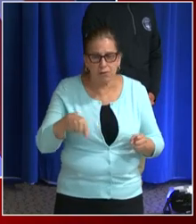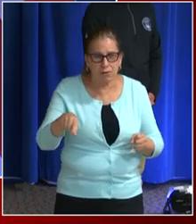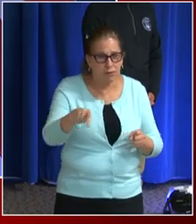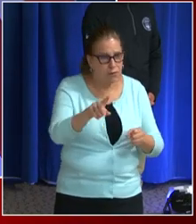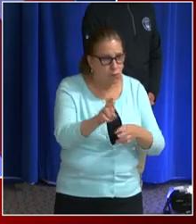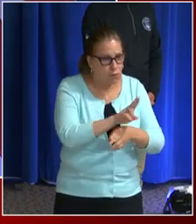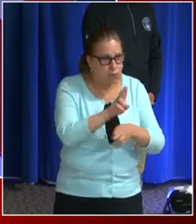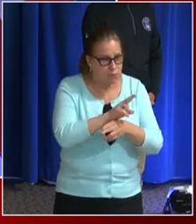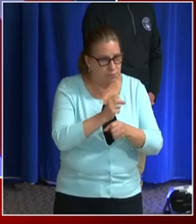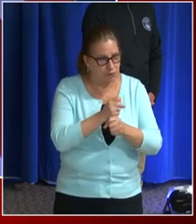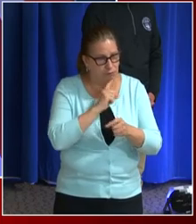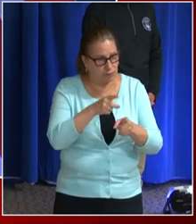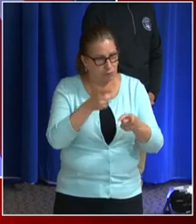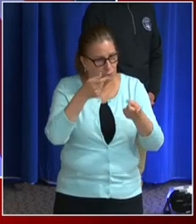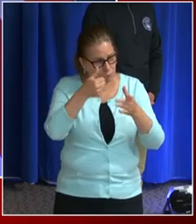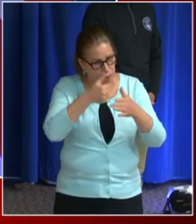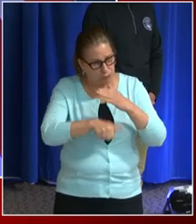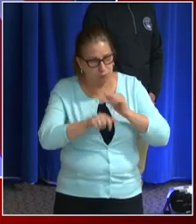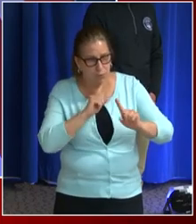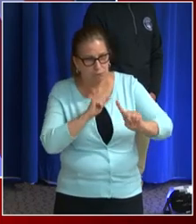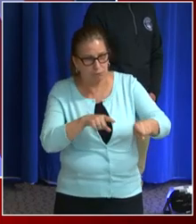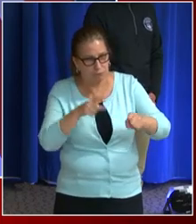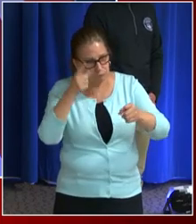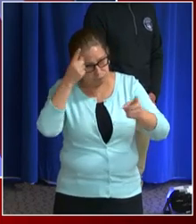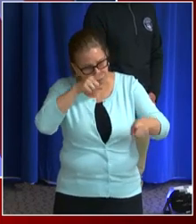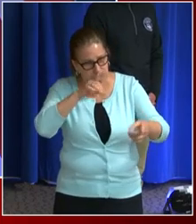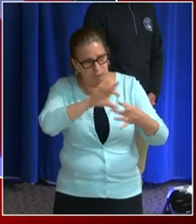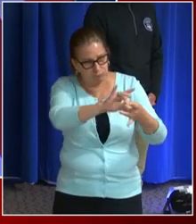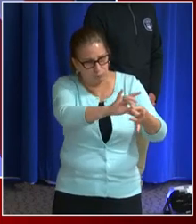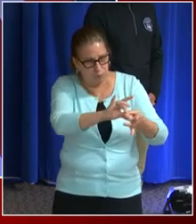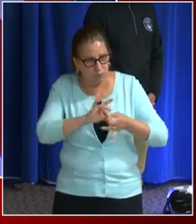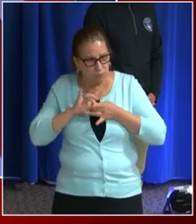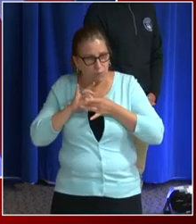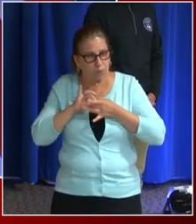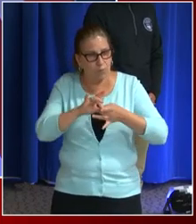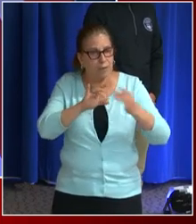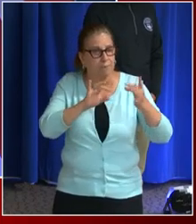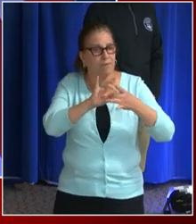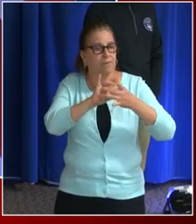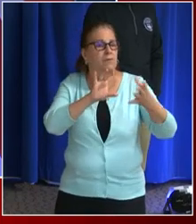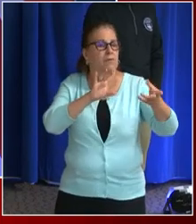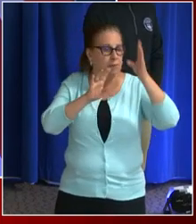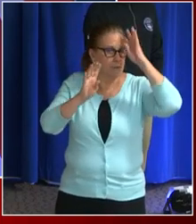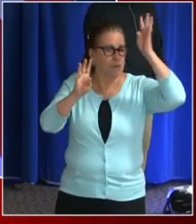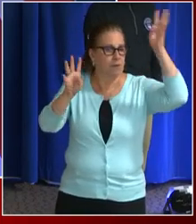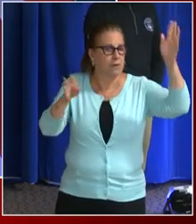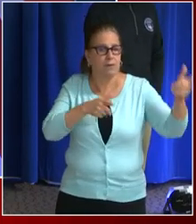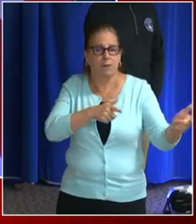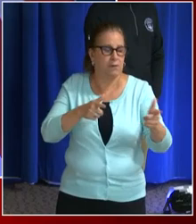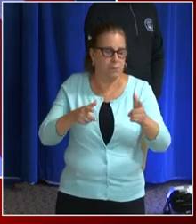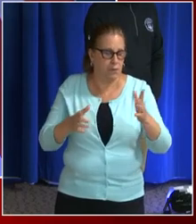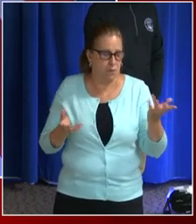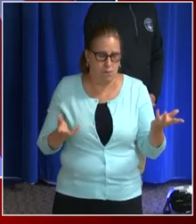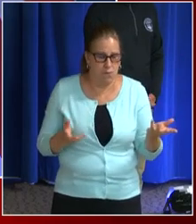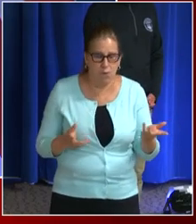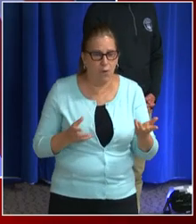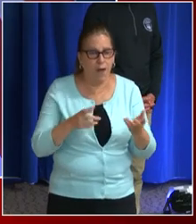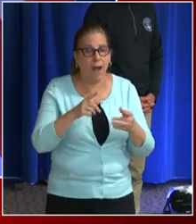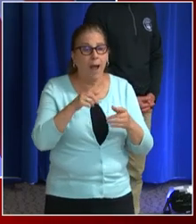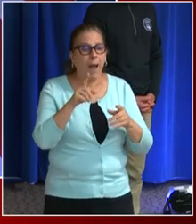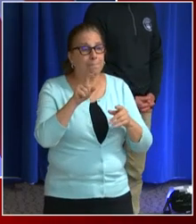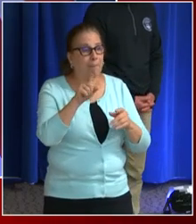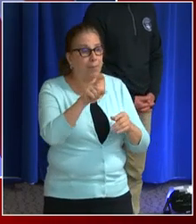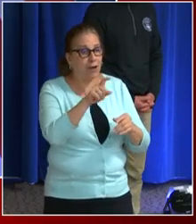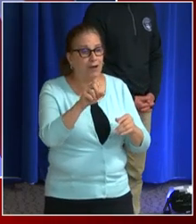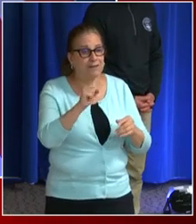night, and the time that I can't say that we didn't use pepper spray at other points, because when you're making arrests of that nature,